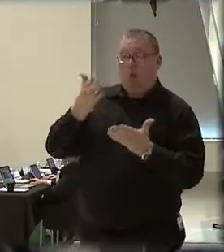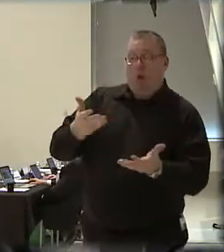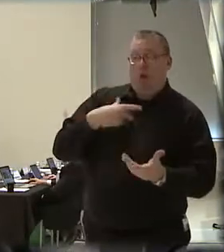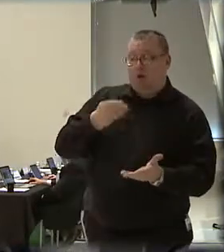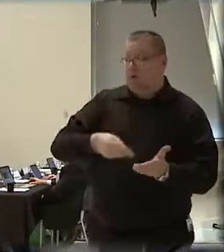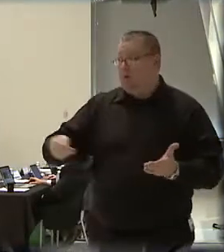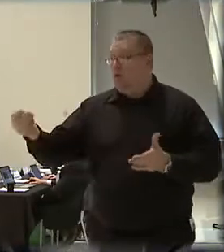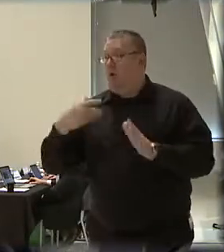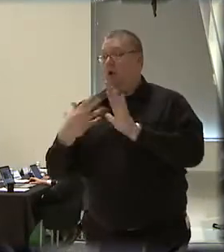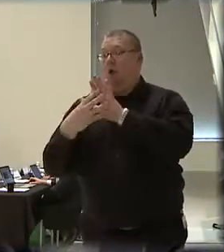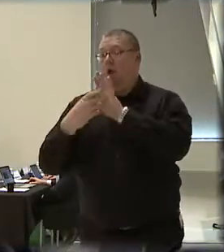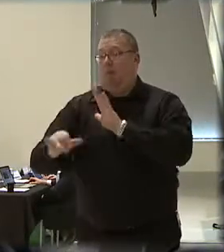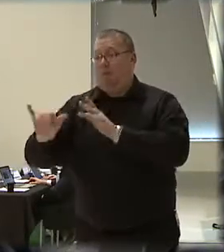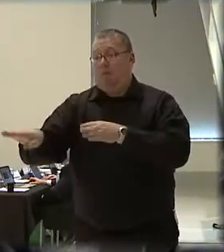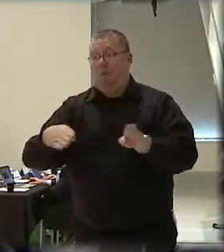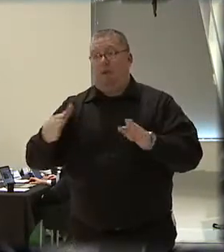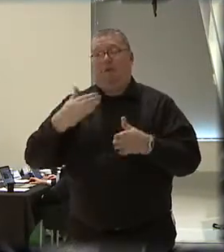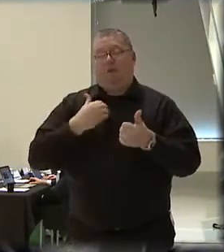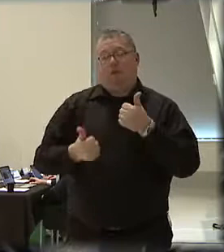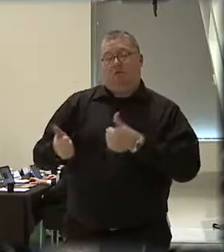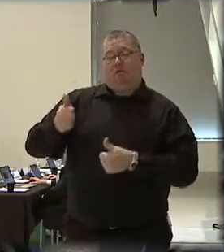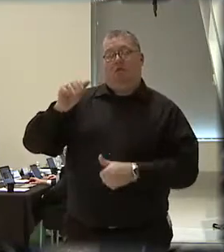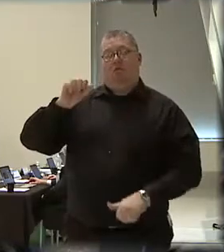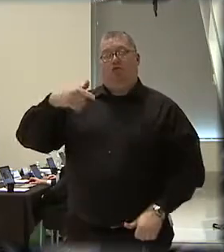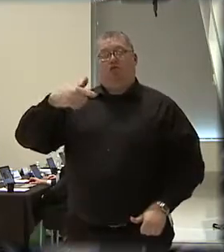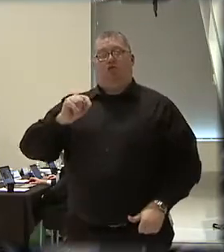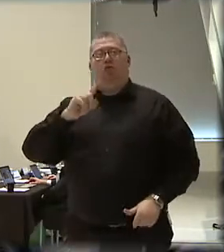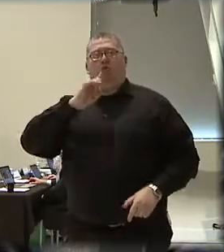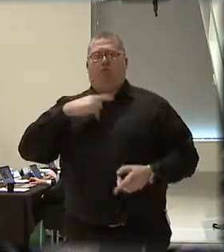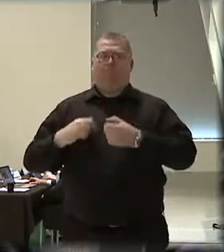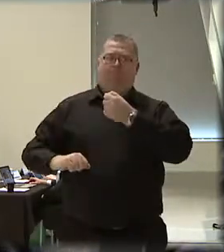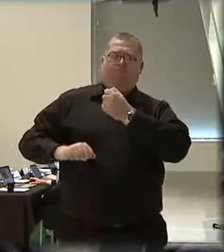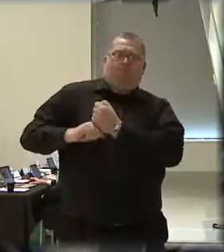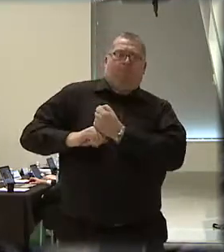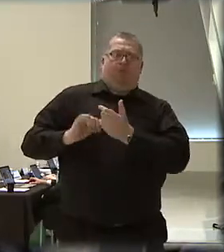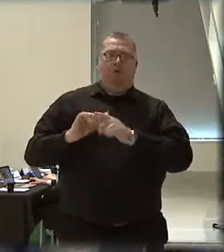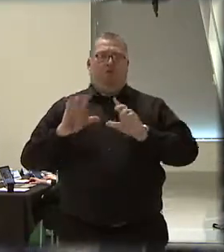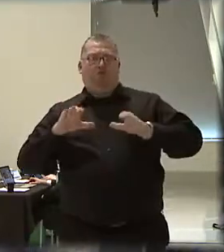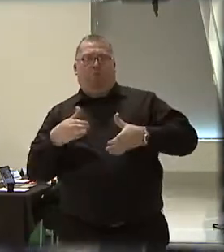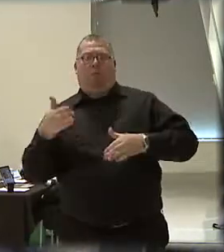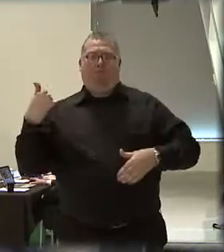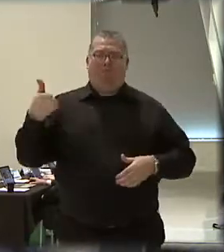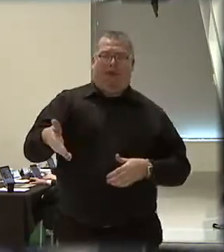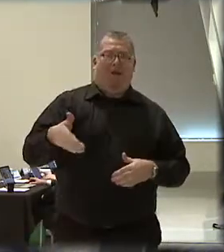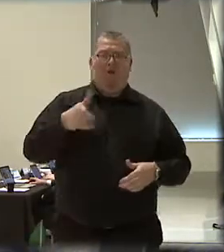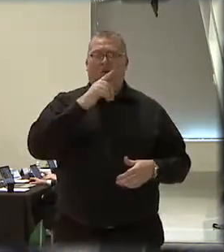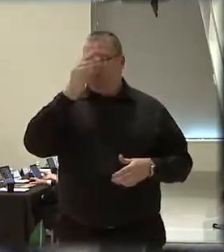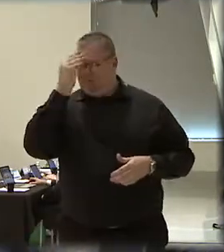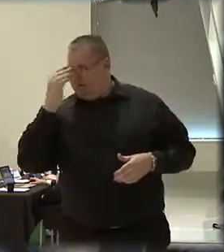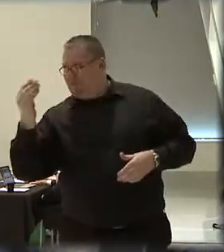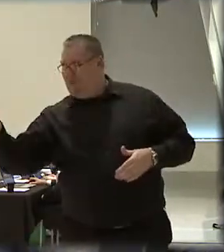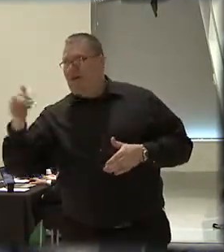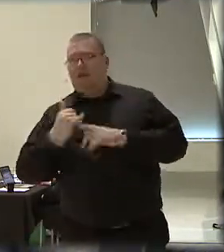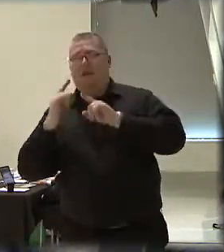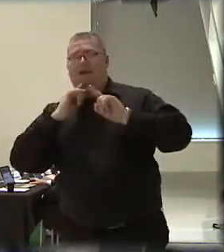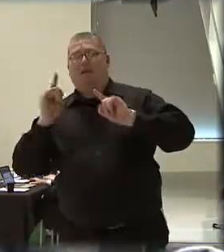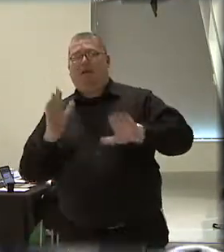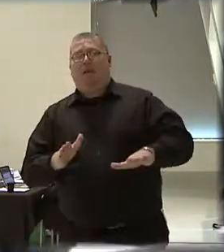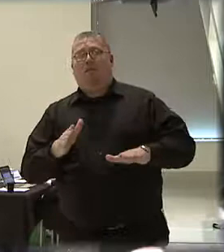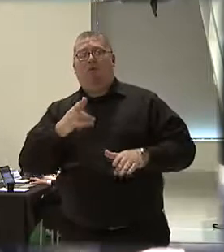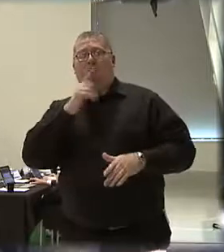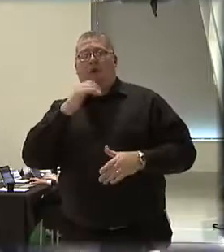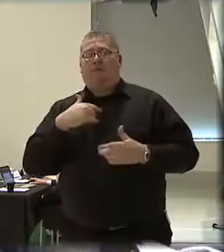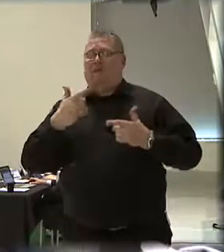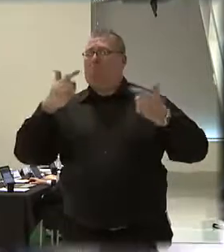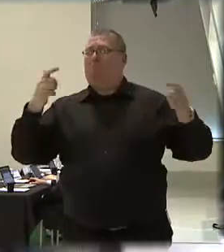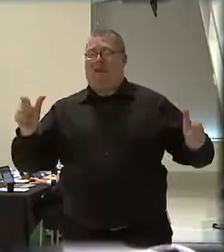to emulate. You have a sergeant who is supposedly the backbone of the organization out there who tells a watch commander, we just had a big